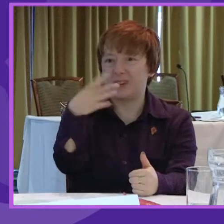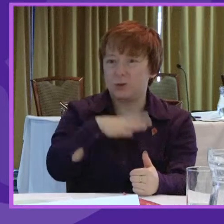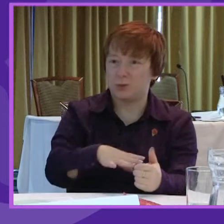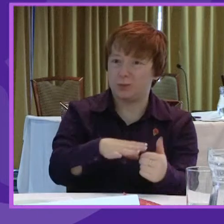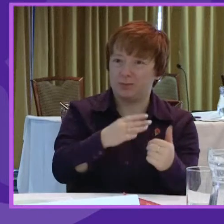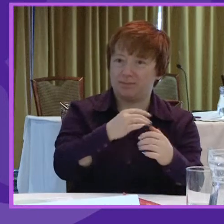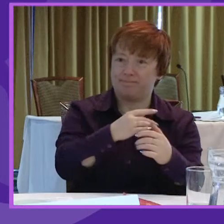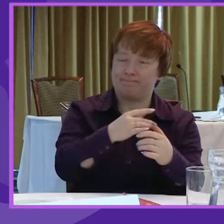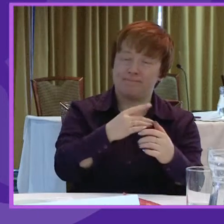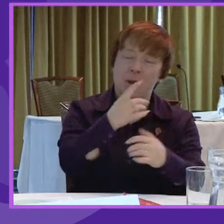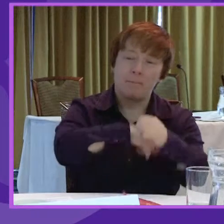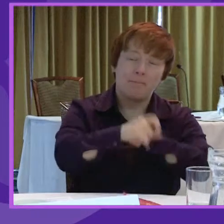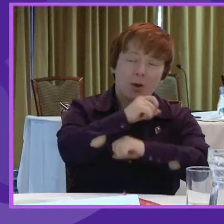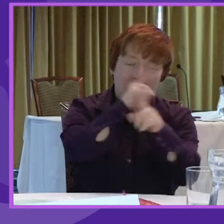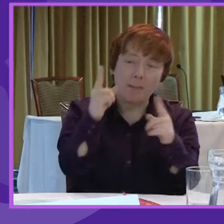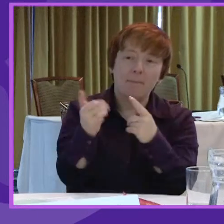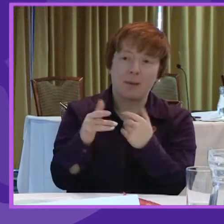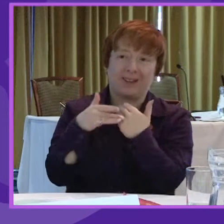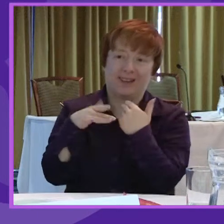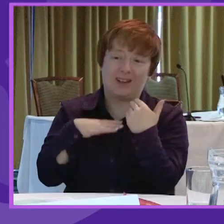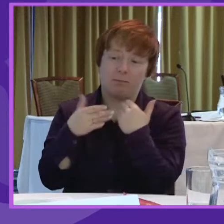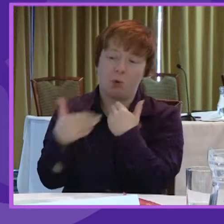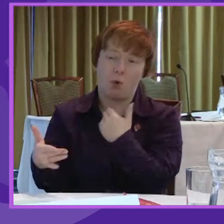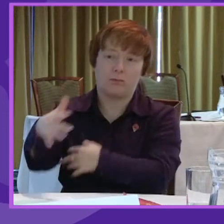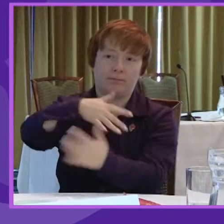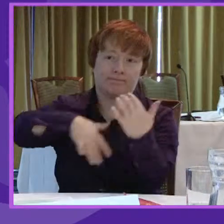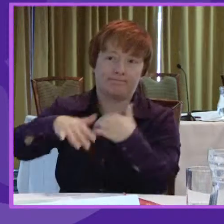more complex input.